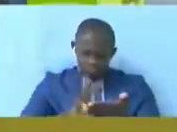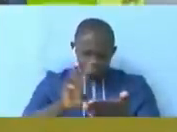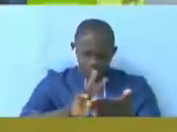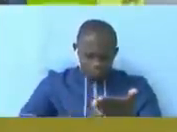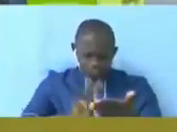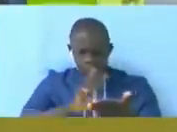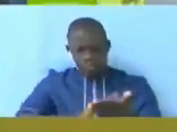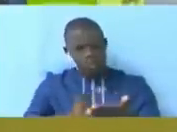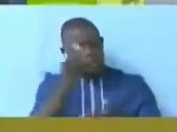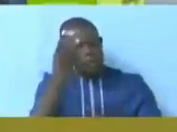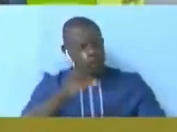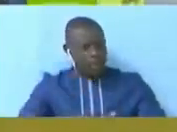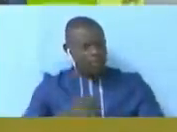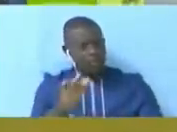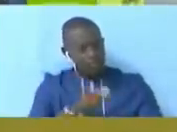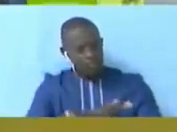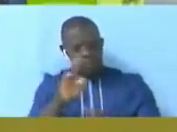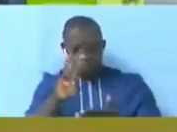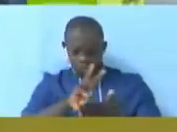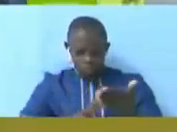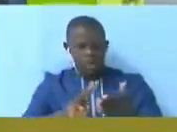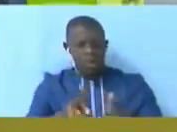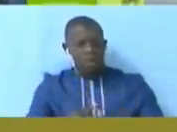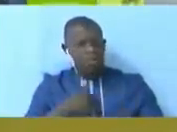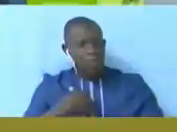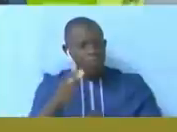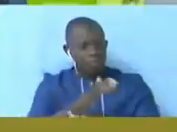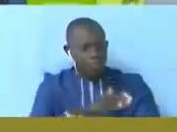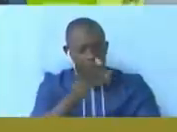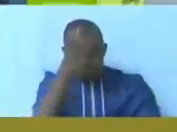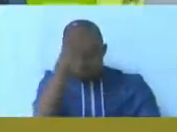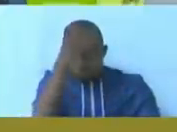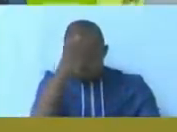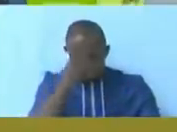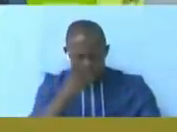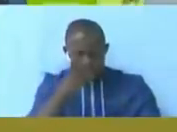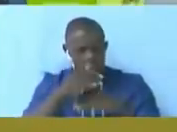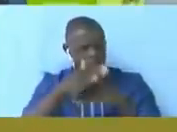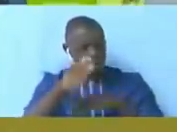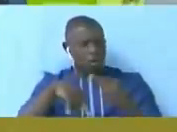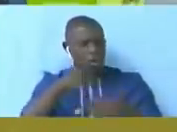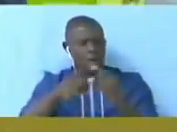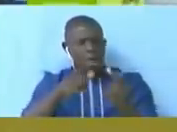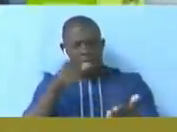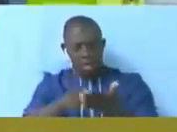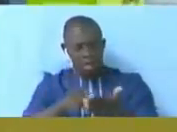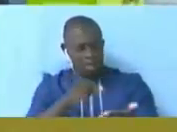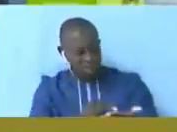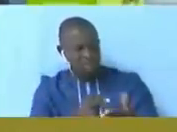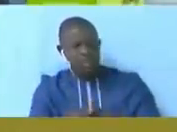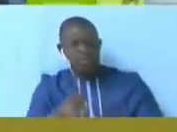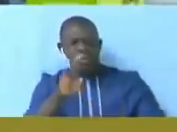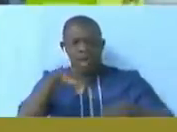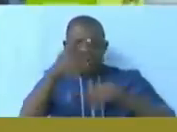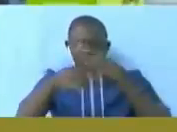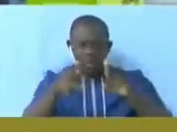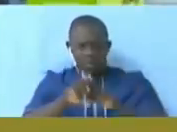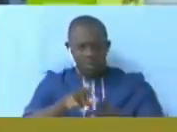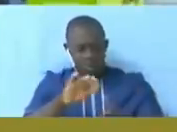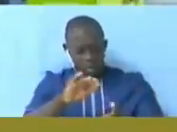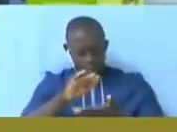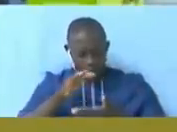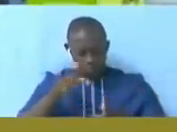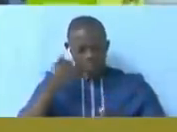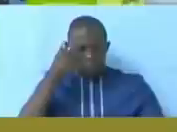soto, nga karansi nya saba. I was so annoyed about it. A kwoyen kamfa bake. Then I receive a call. It was